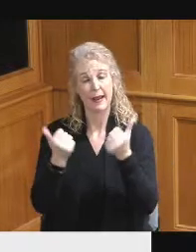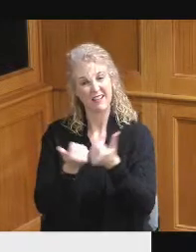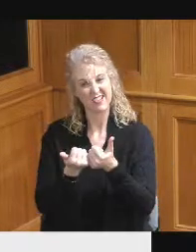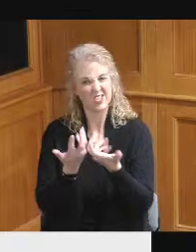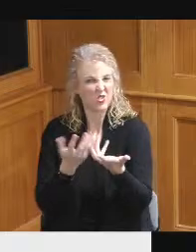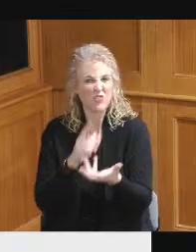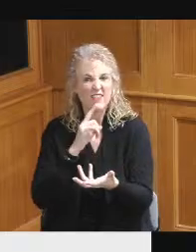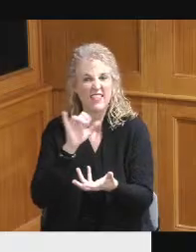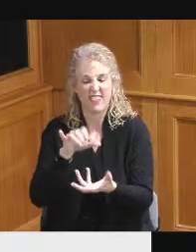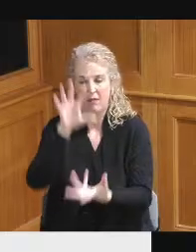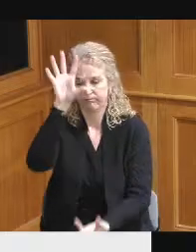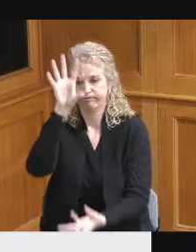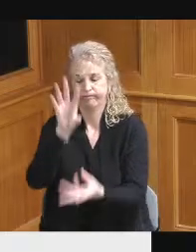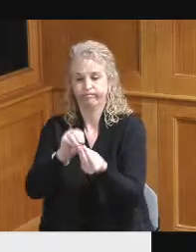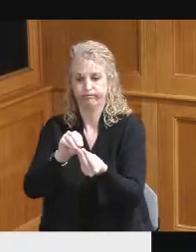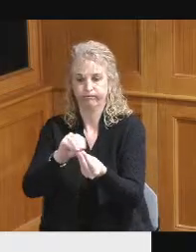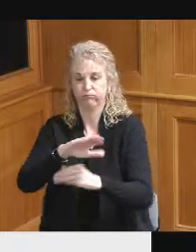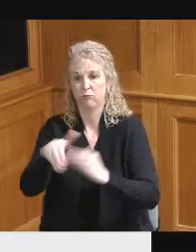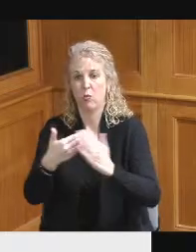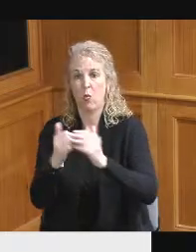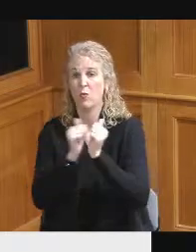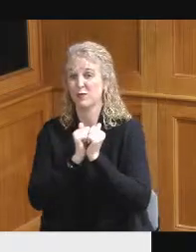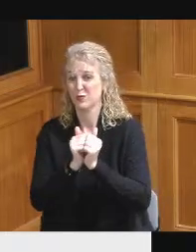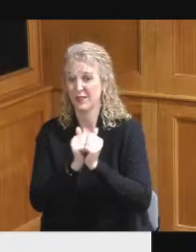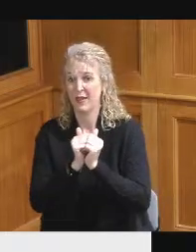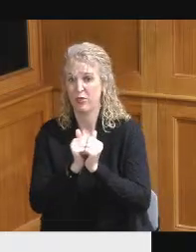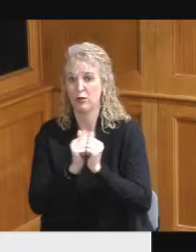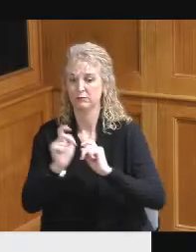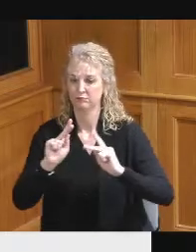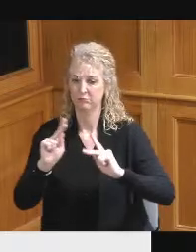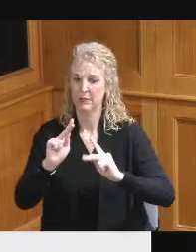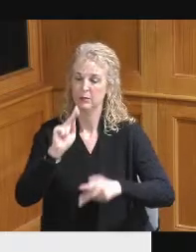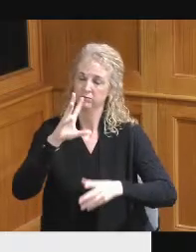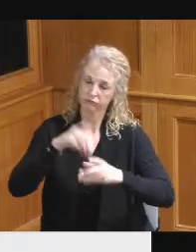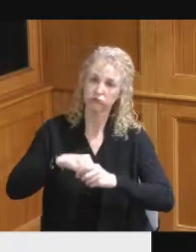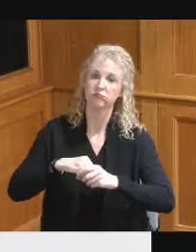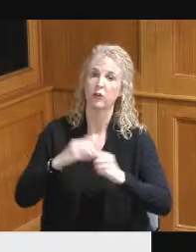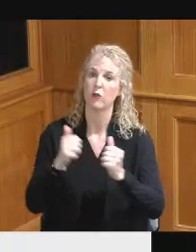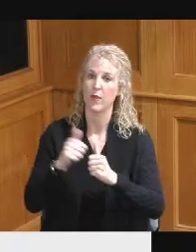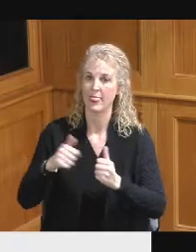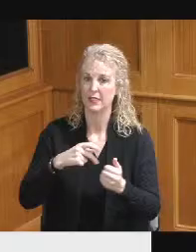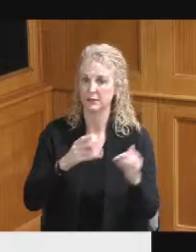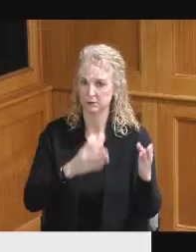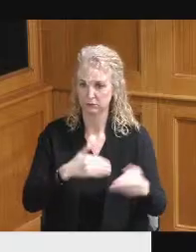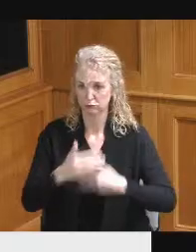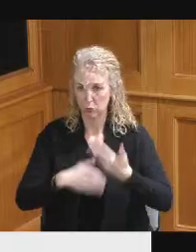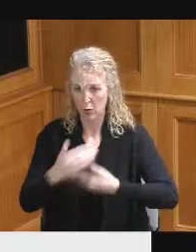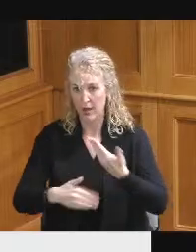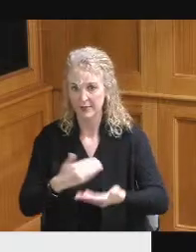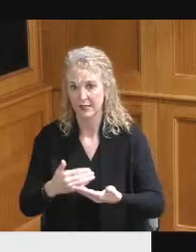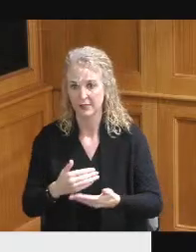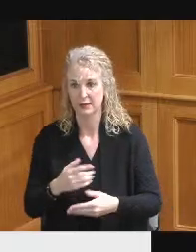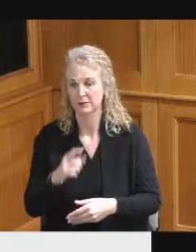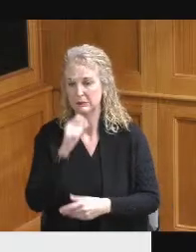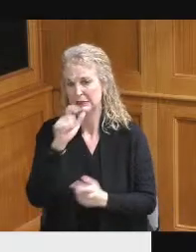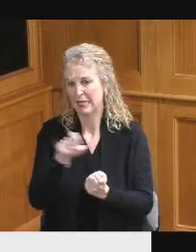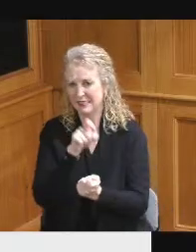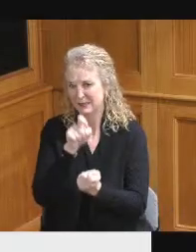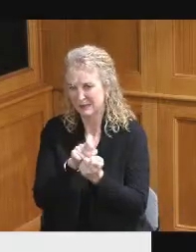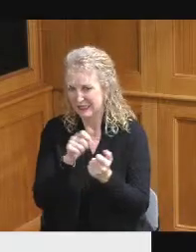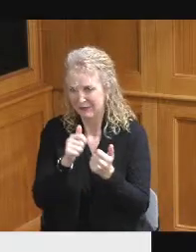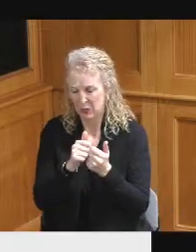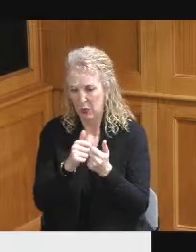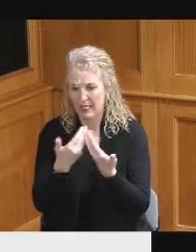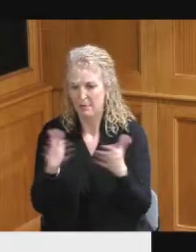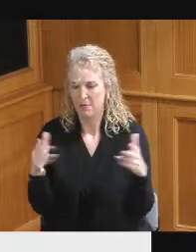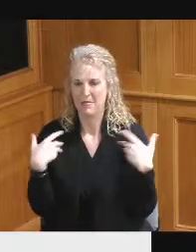that larger, broader group of stakeholders that were at the table during COVID, but weren't specific to public health